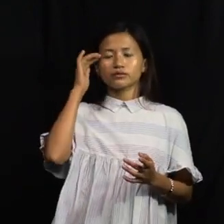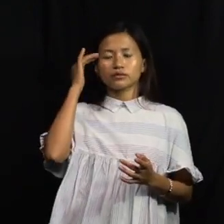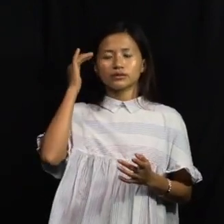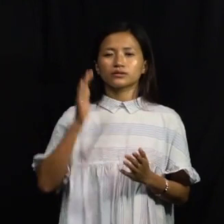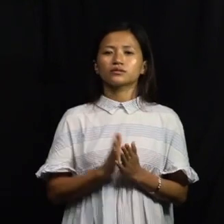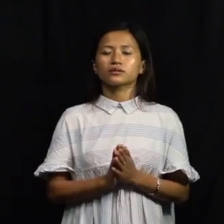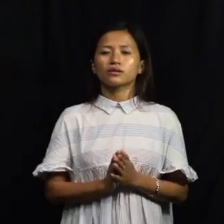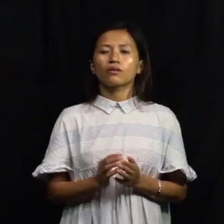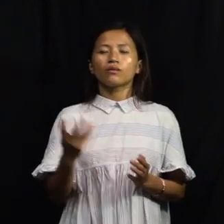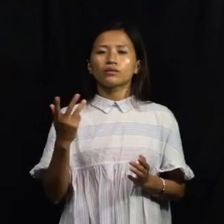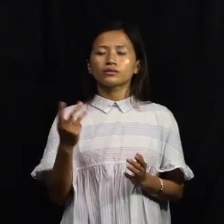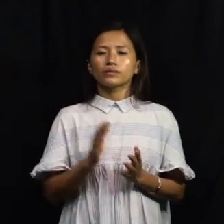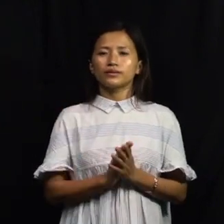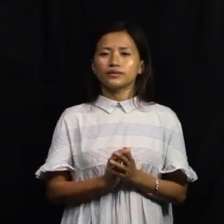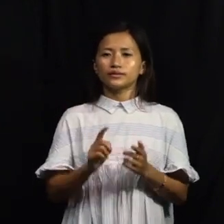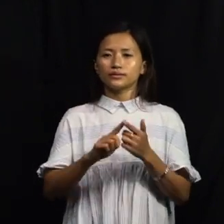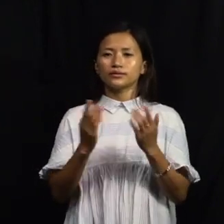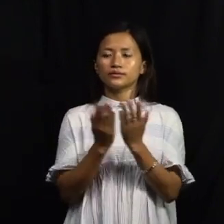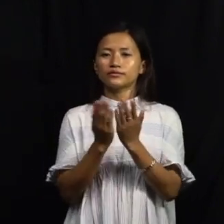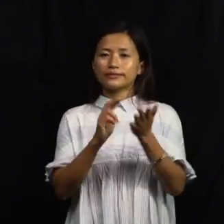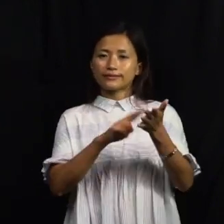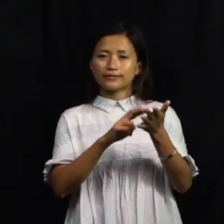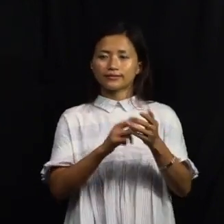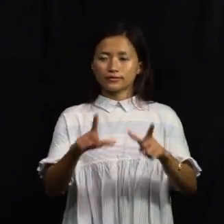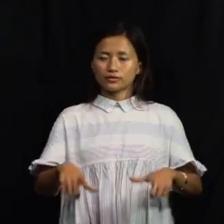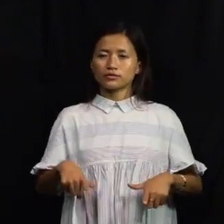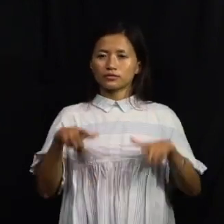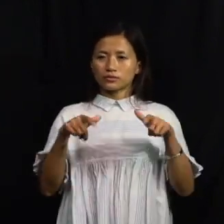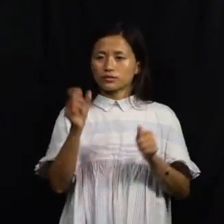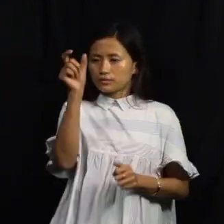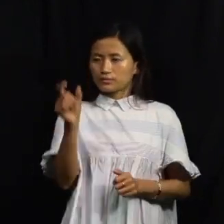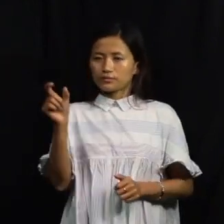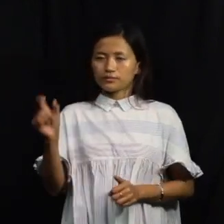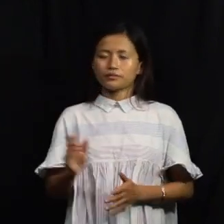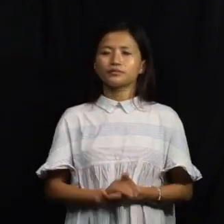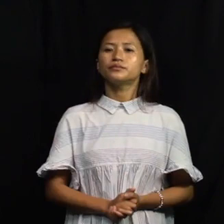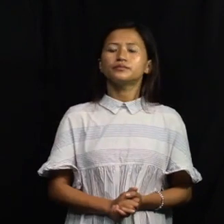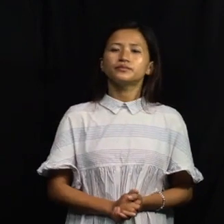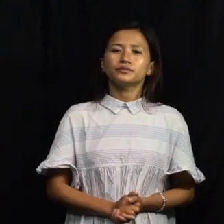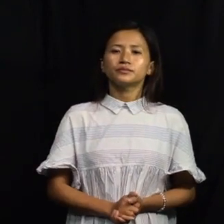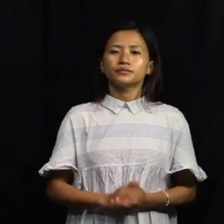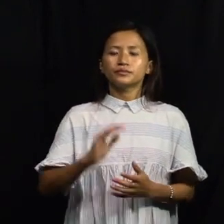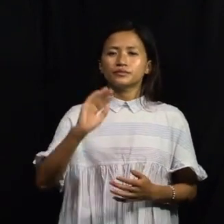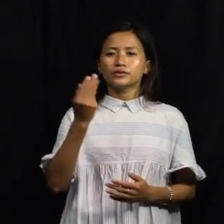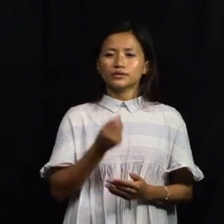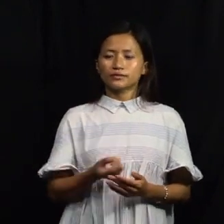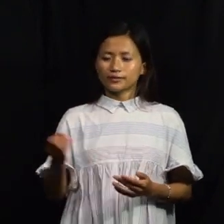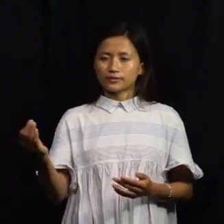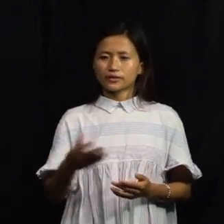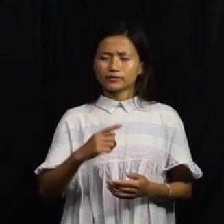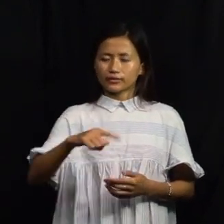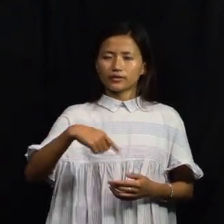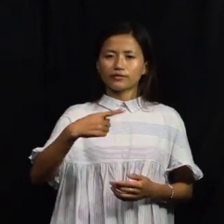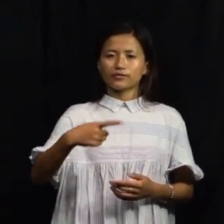why education is a necessity of life for human beings. Okay, and then something new every day.